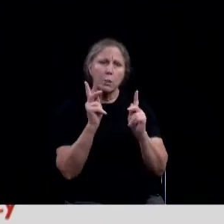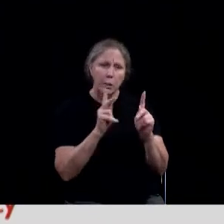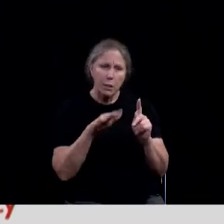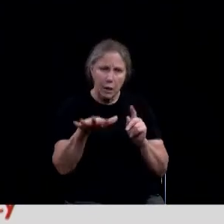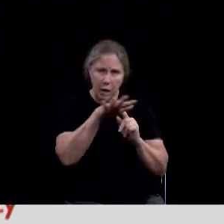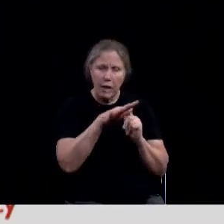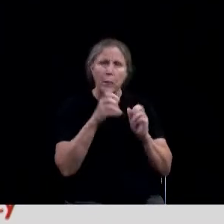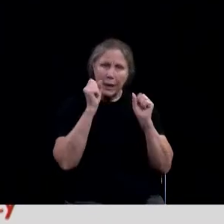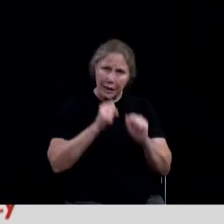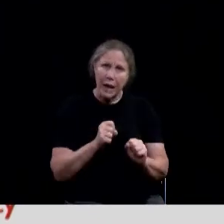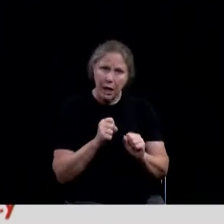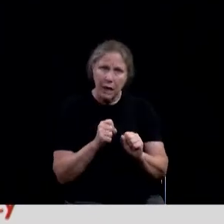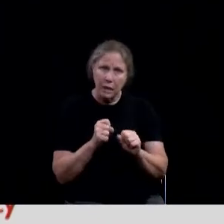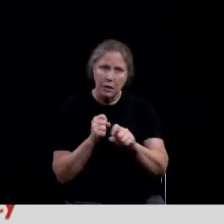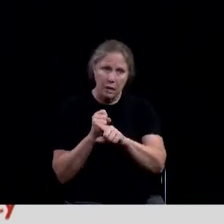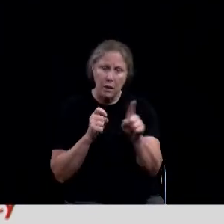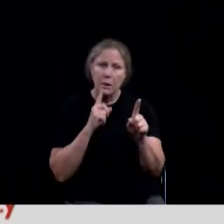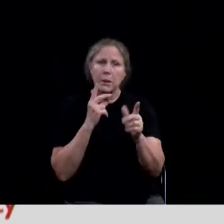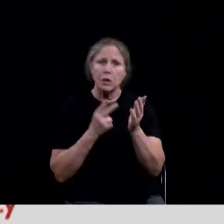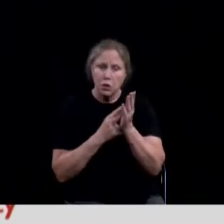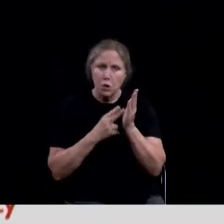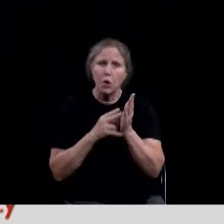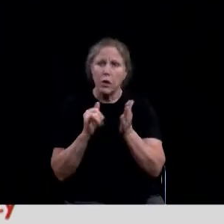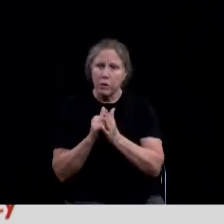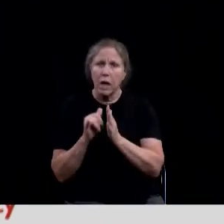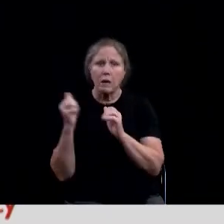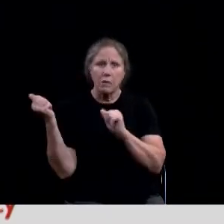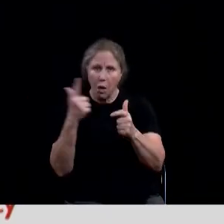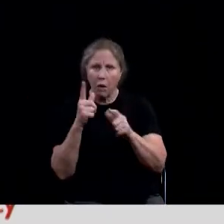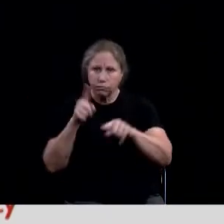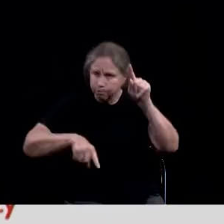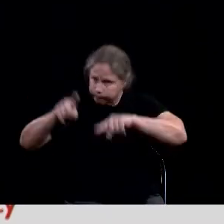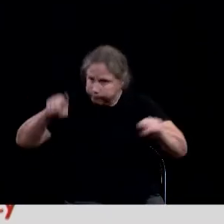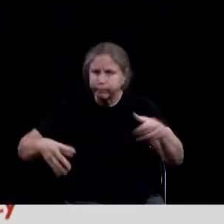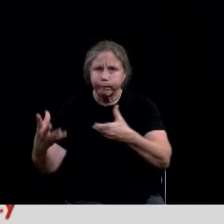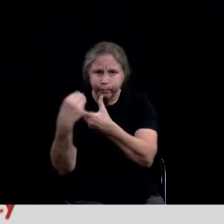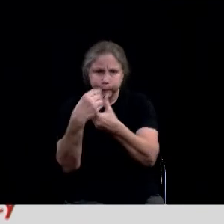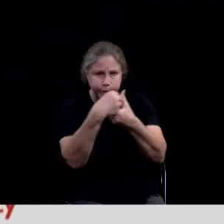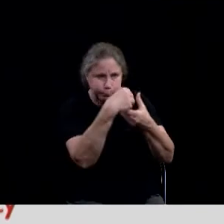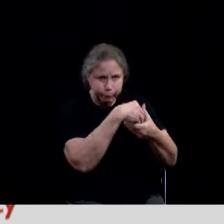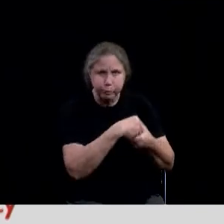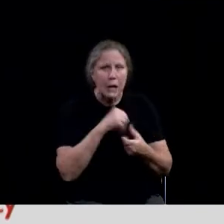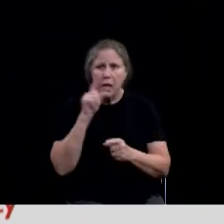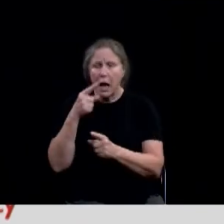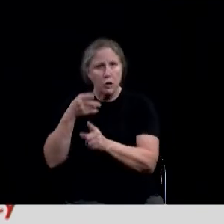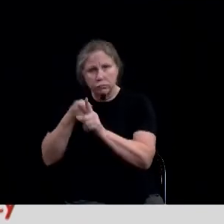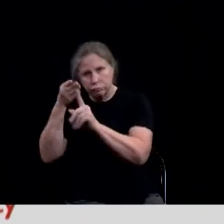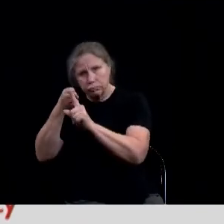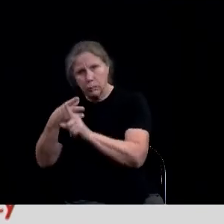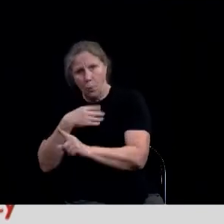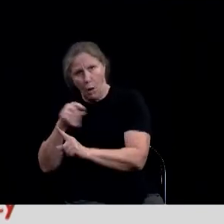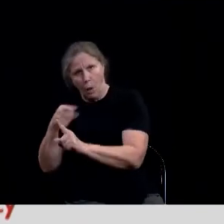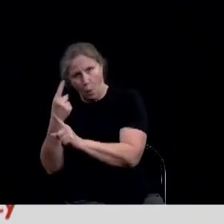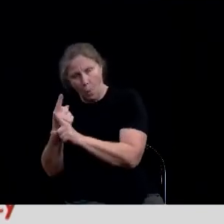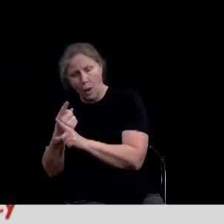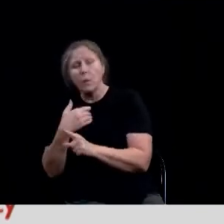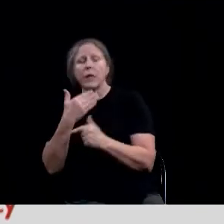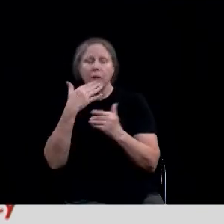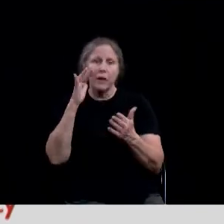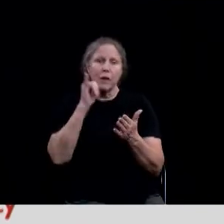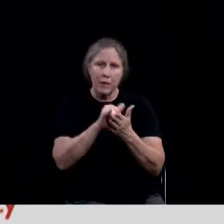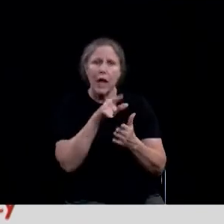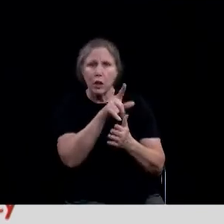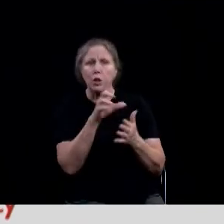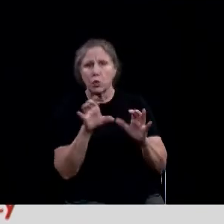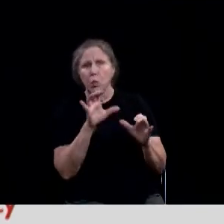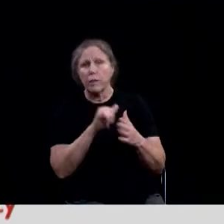and utilize our businesses of color in the city is important. And we appreciate the fact that that's a priority for City Center. Yes, ma'am. We've